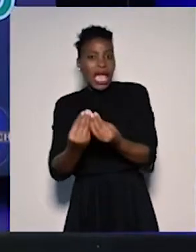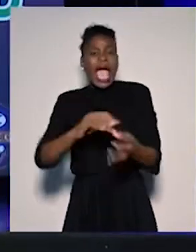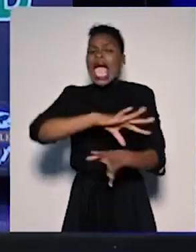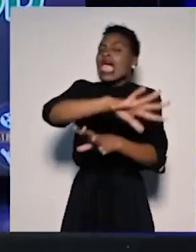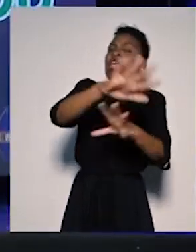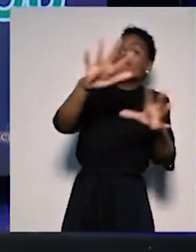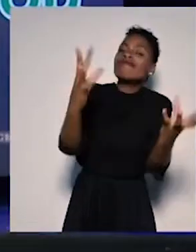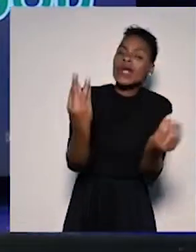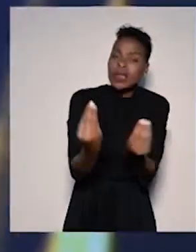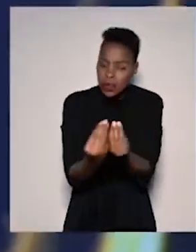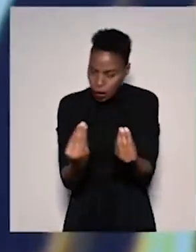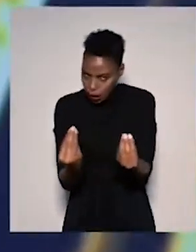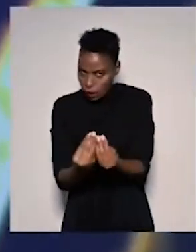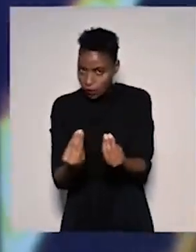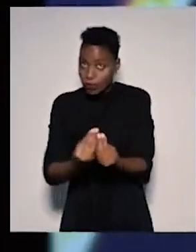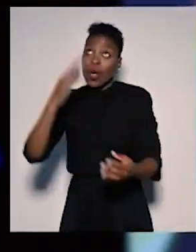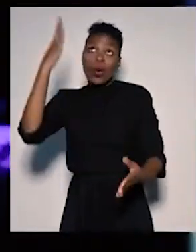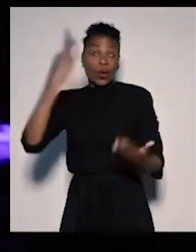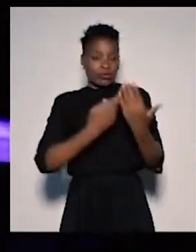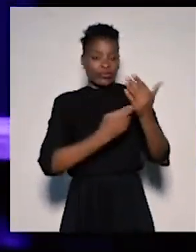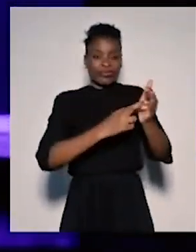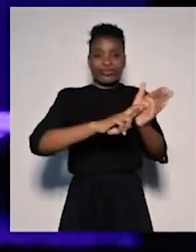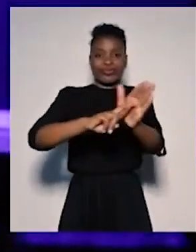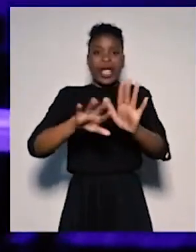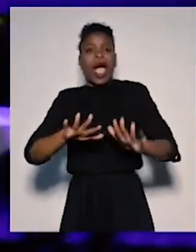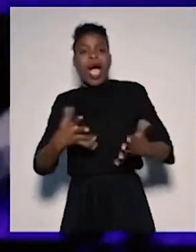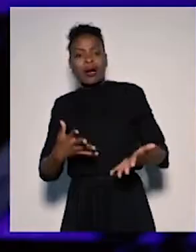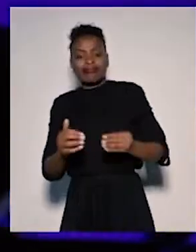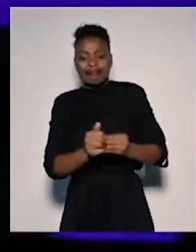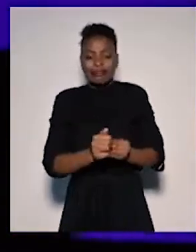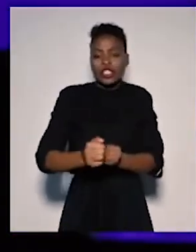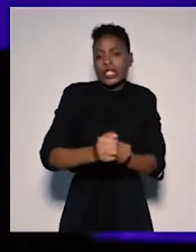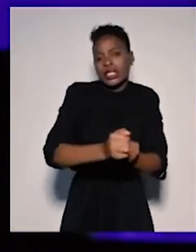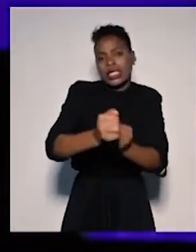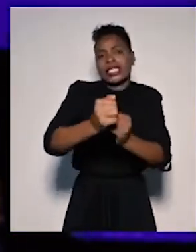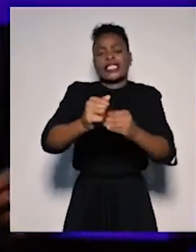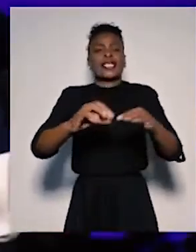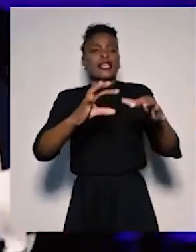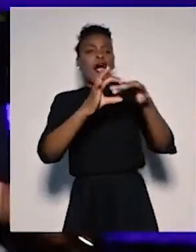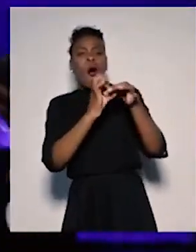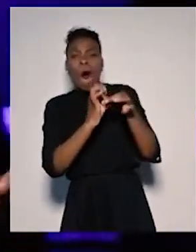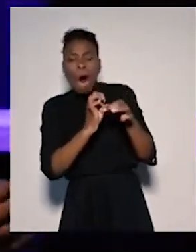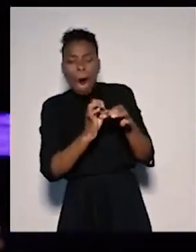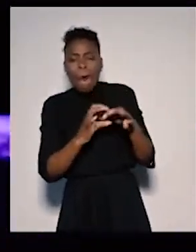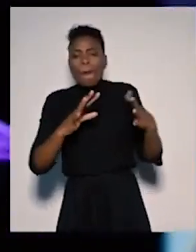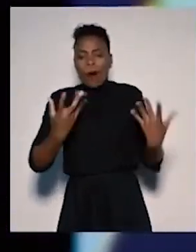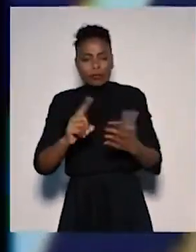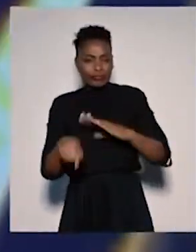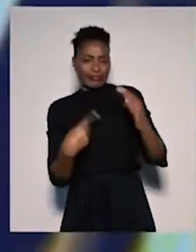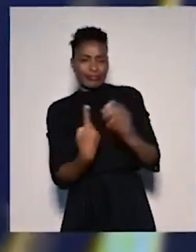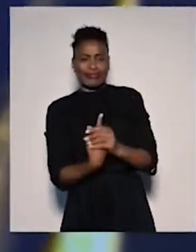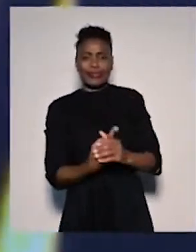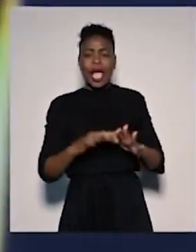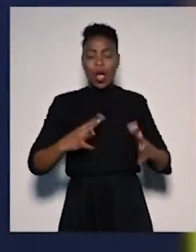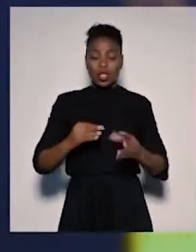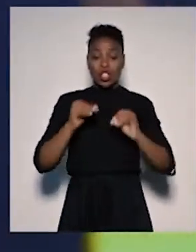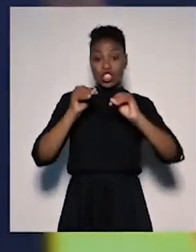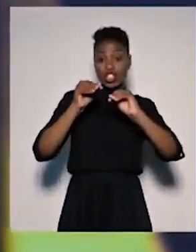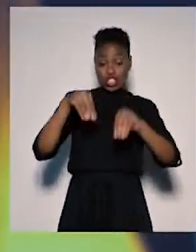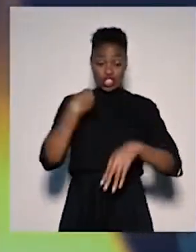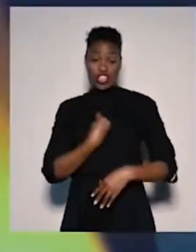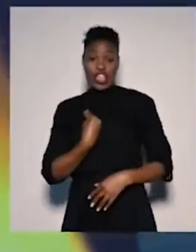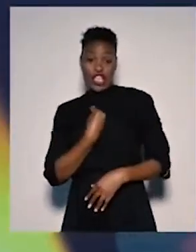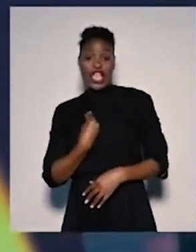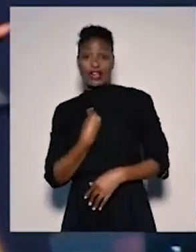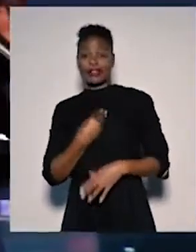everything. You know, God showed them how to run their homes and what must happen in a house, how they must teach the younger ones. And God